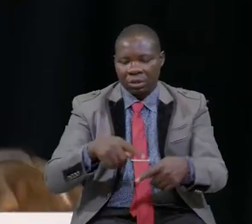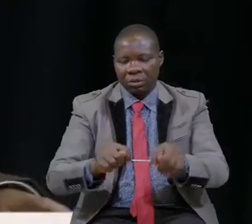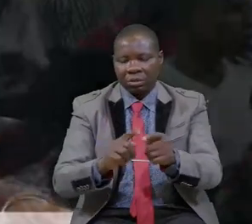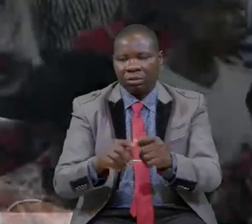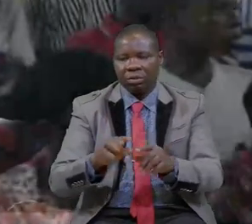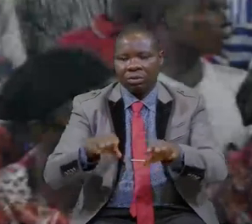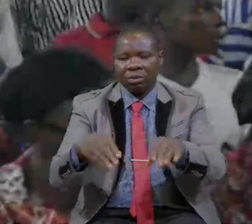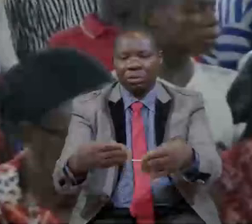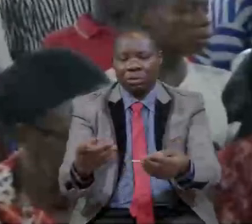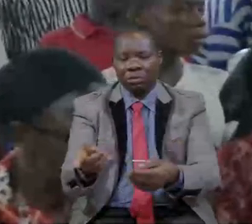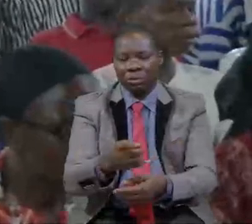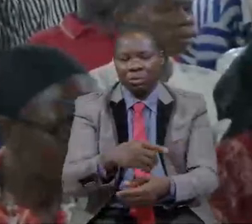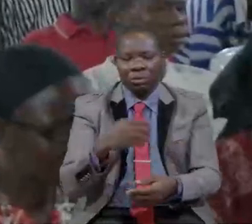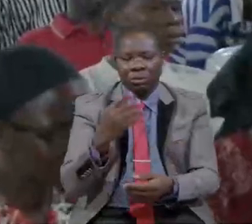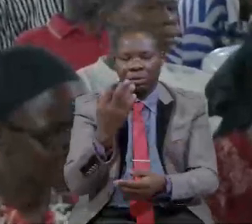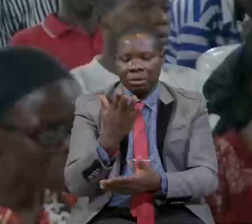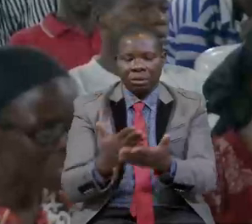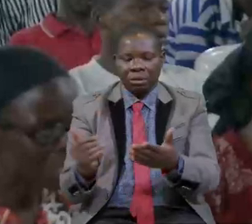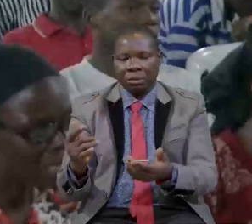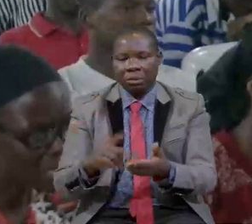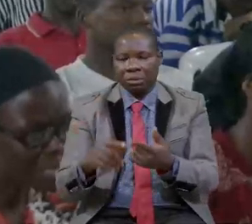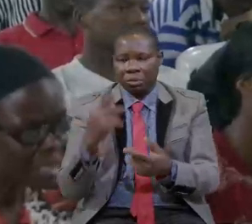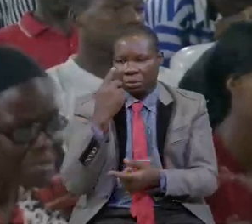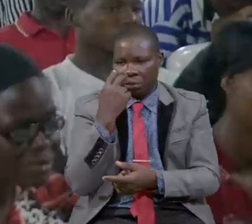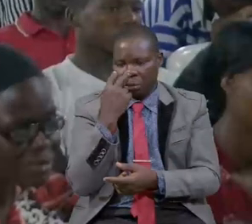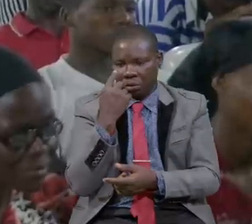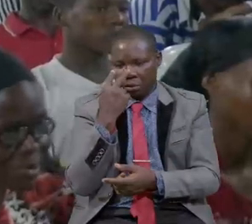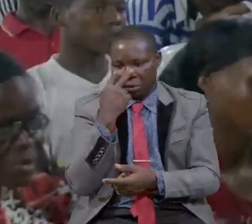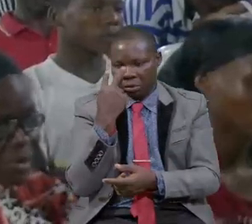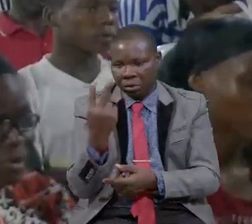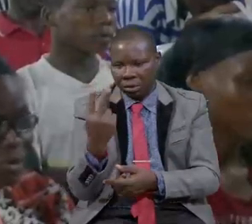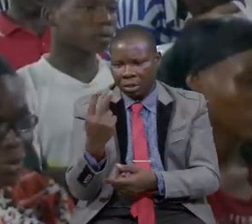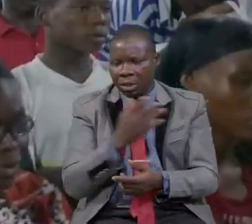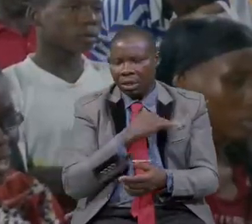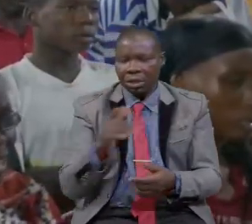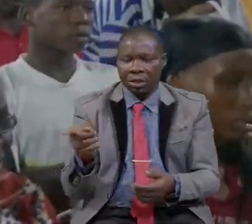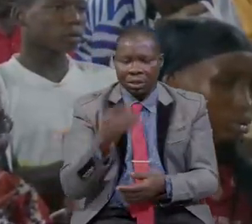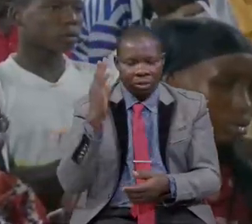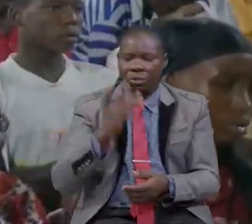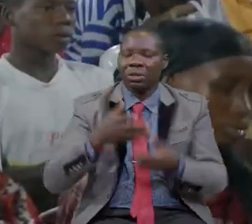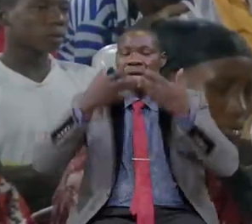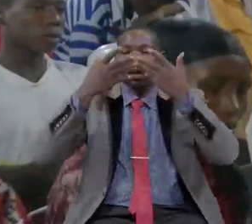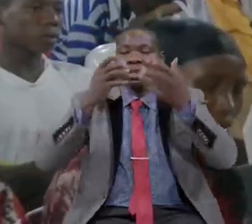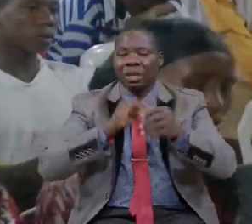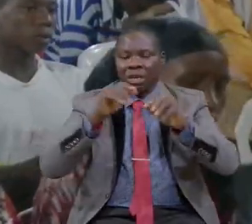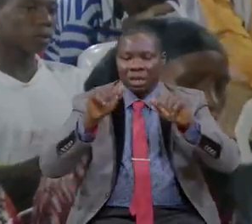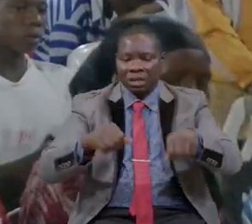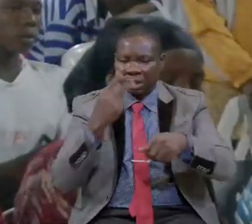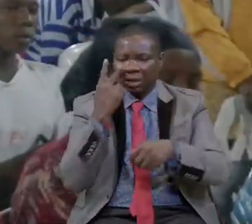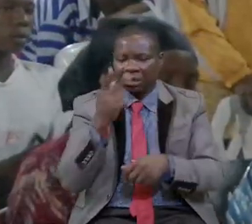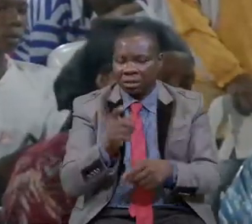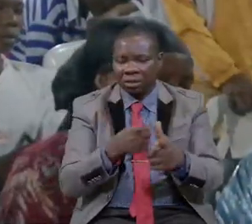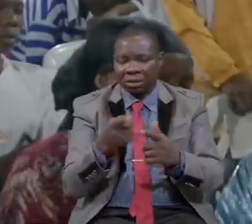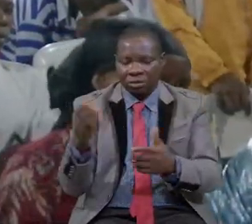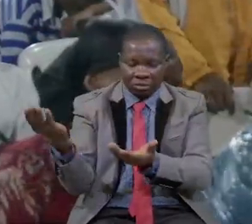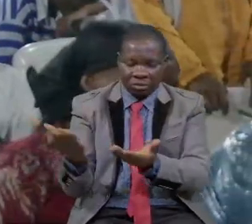see. Then they will shout, "I can see." Then you bring them out.